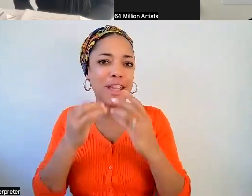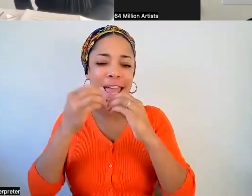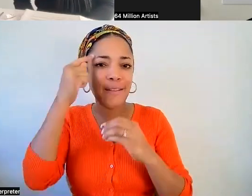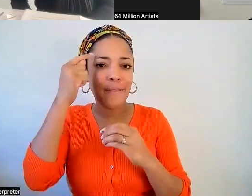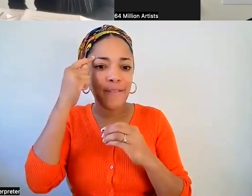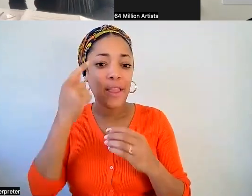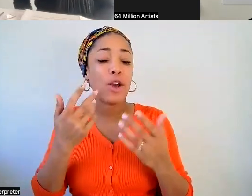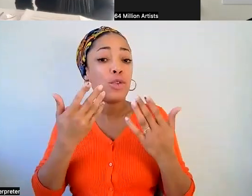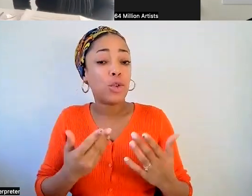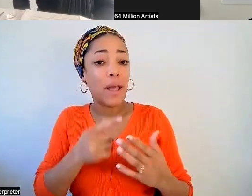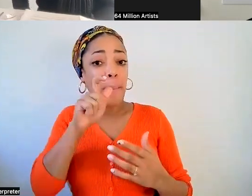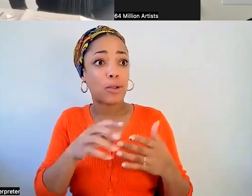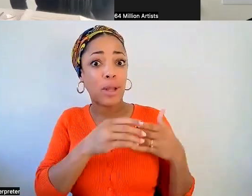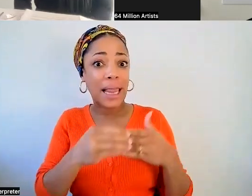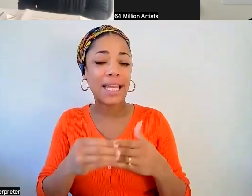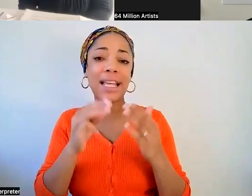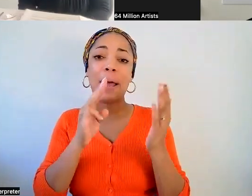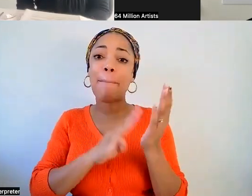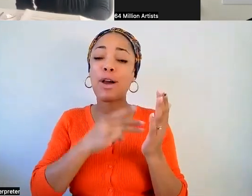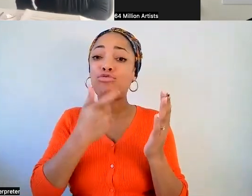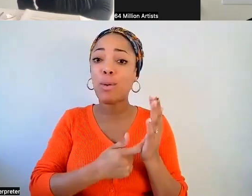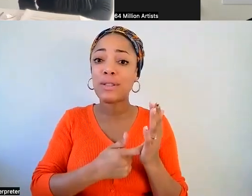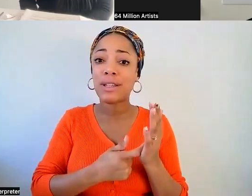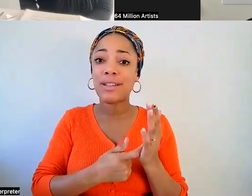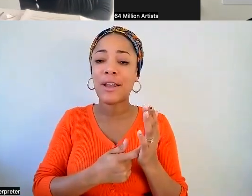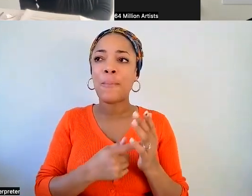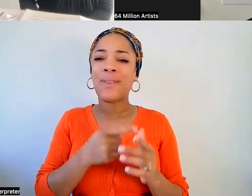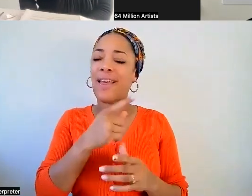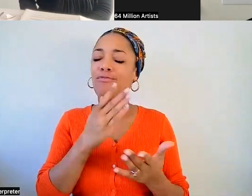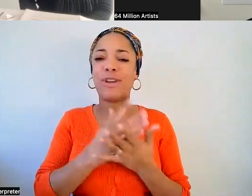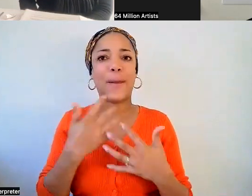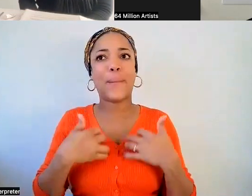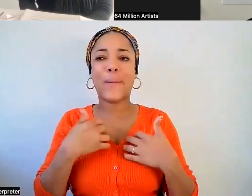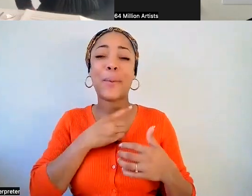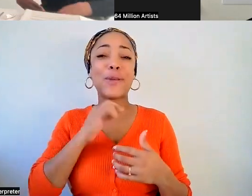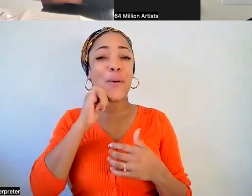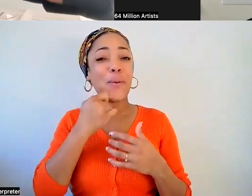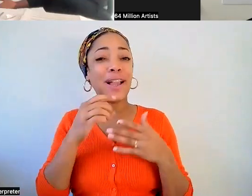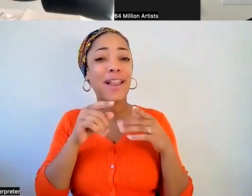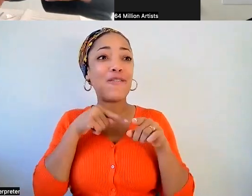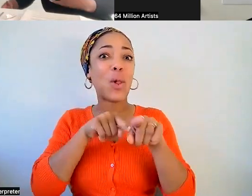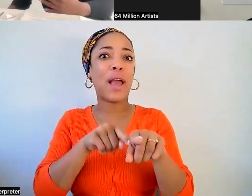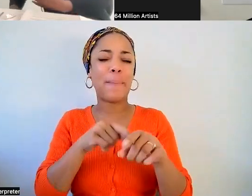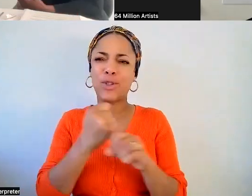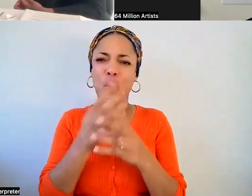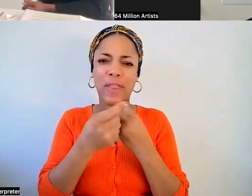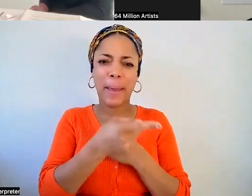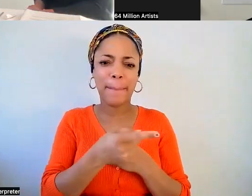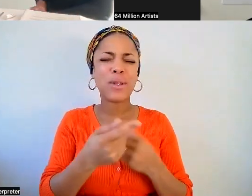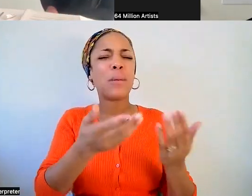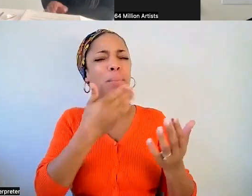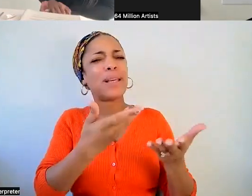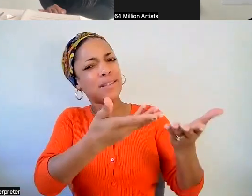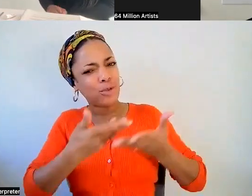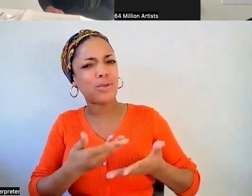And to make it even better, we are going to do the creative prompt with him as well. So, yes. And obviously, would you like to talk us through your creative prompts?